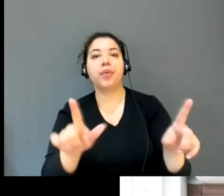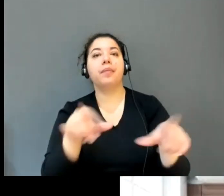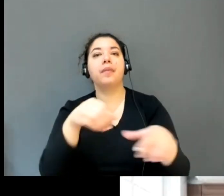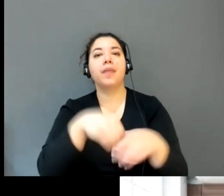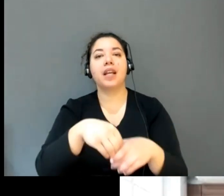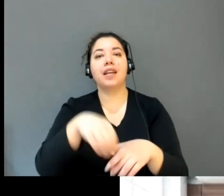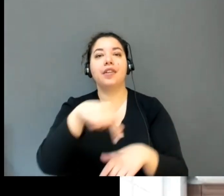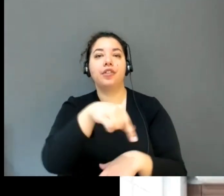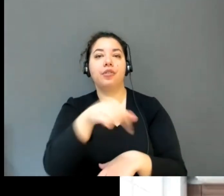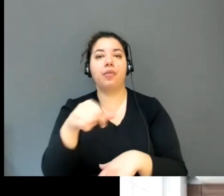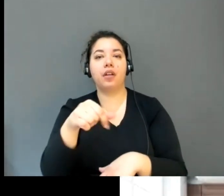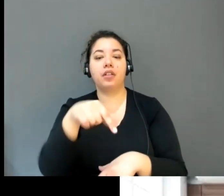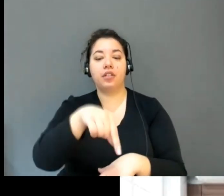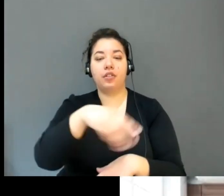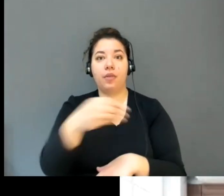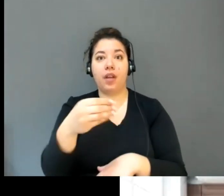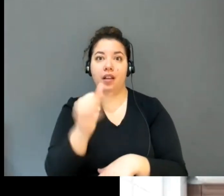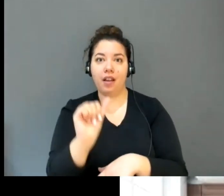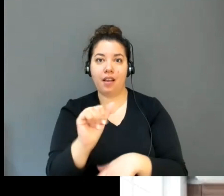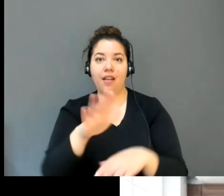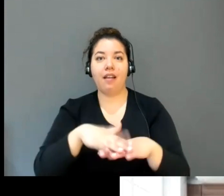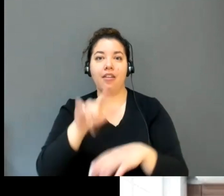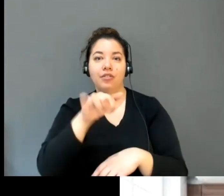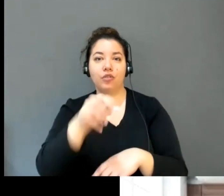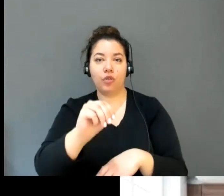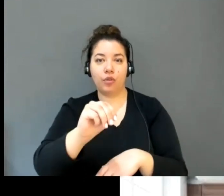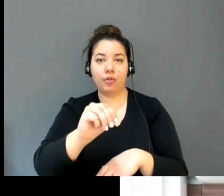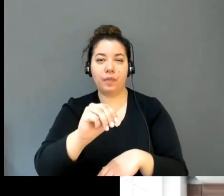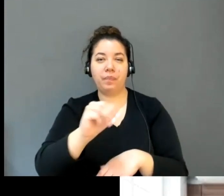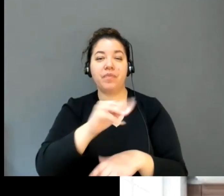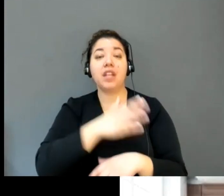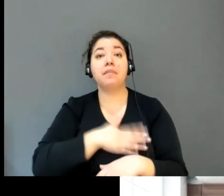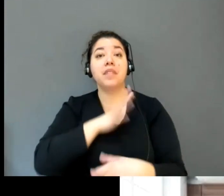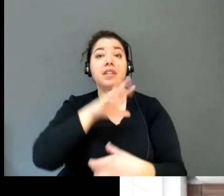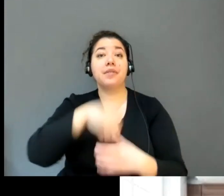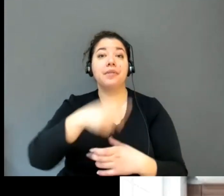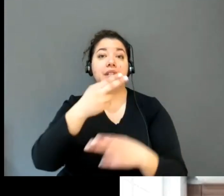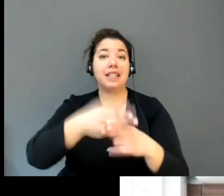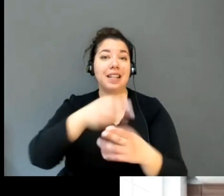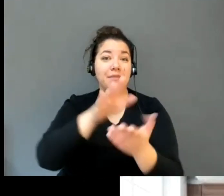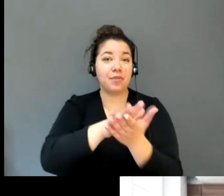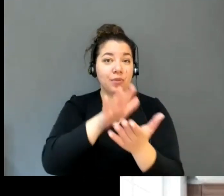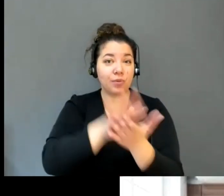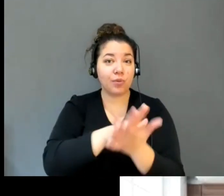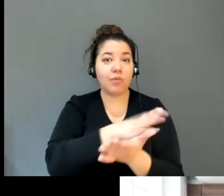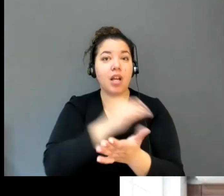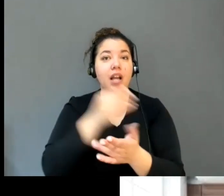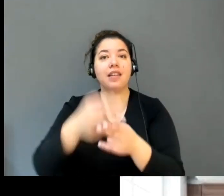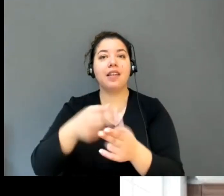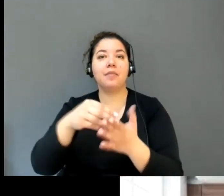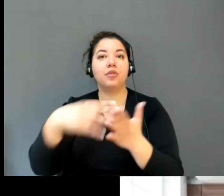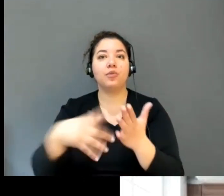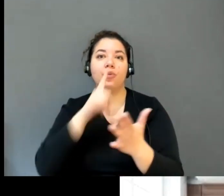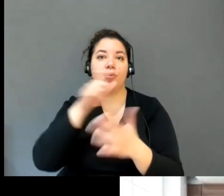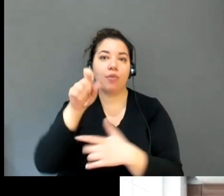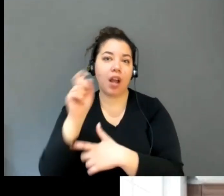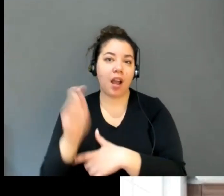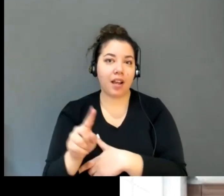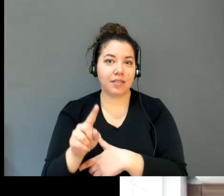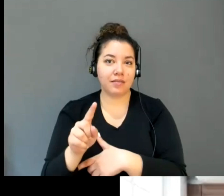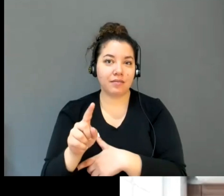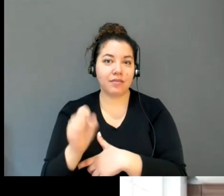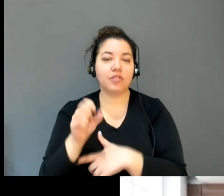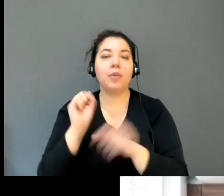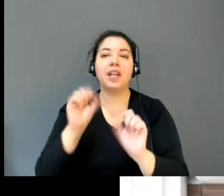Zoom. Put your question, please put the name of your school and the name of the student who asked the question so we can give